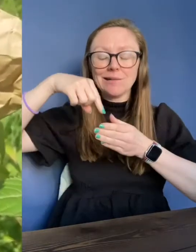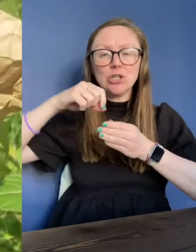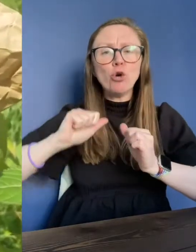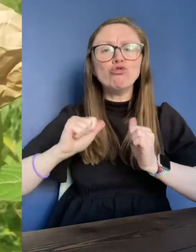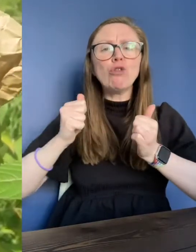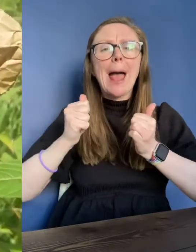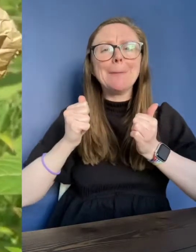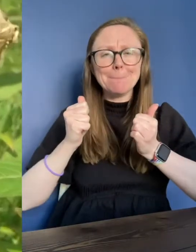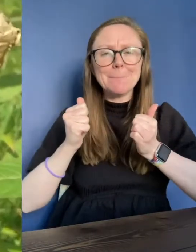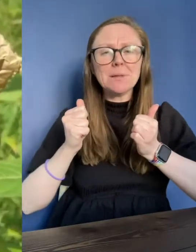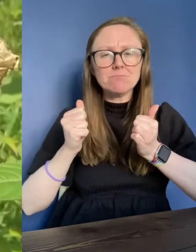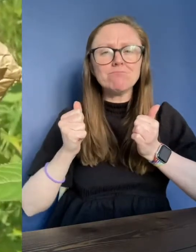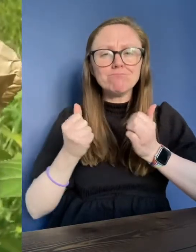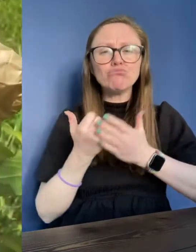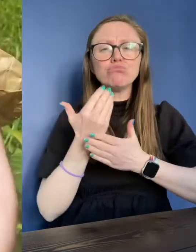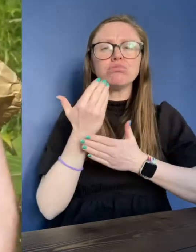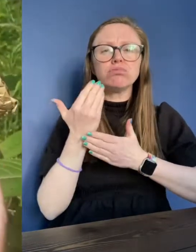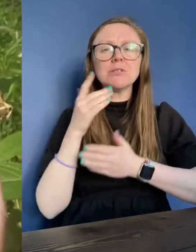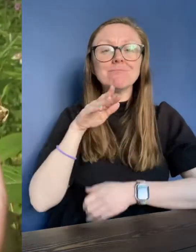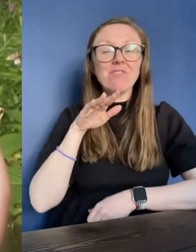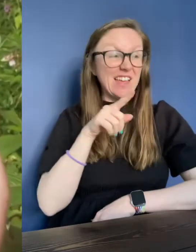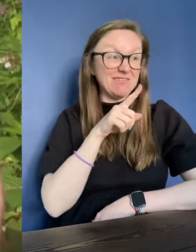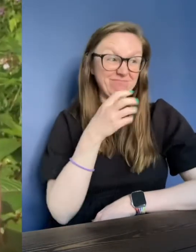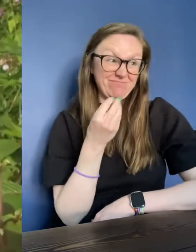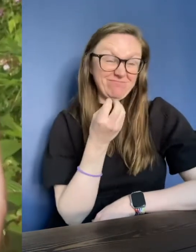ripe seeds in there. There's one.